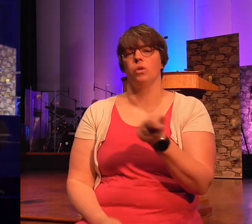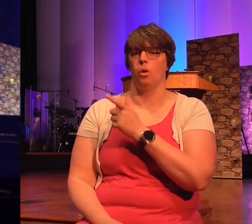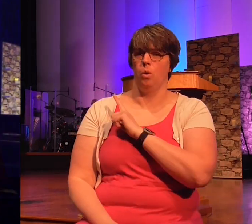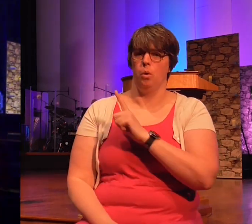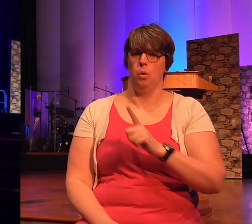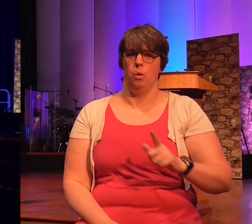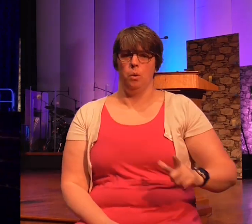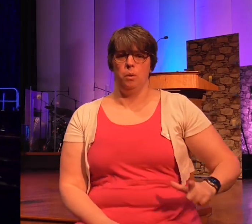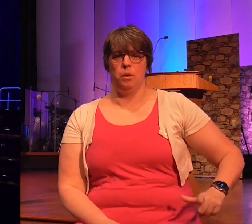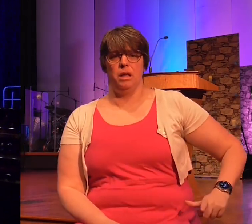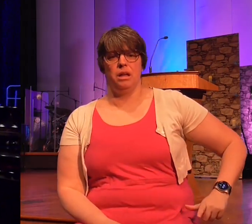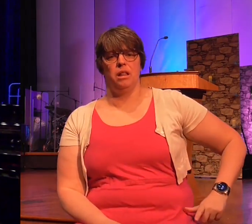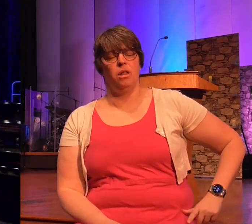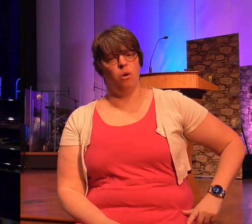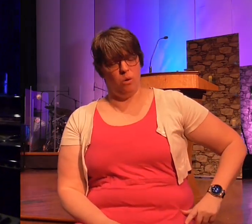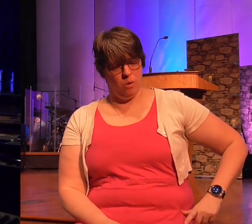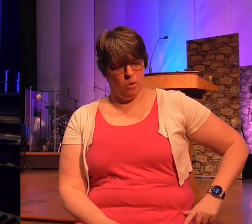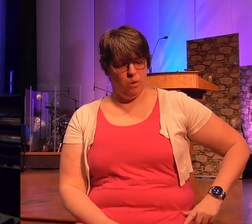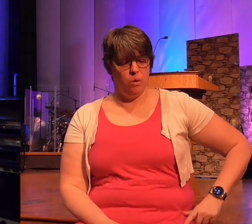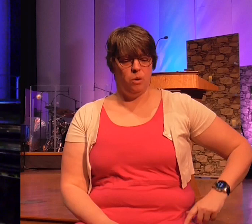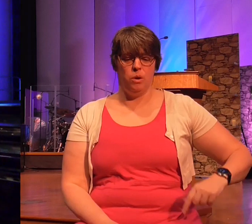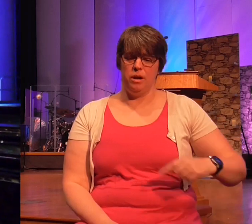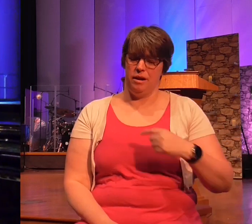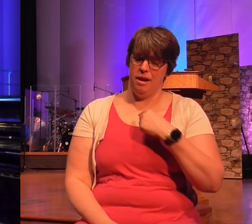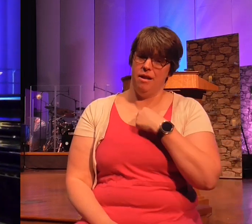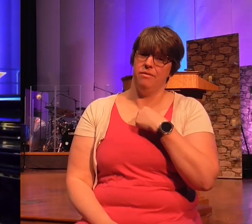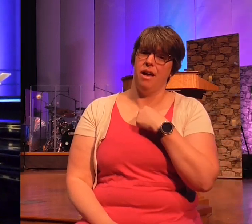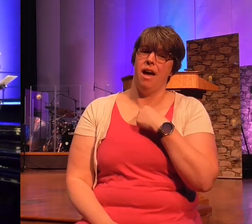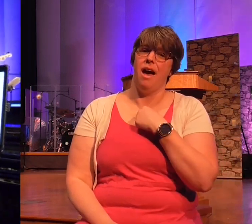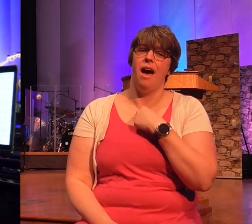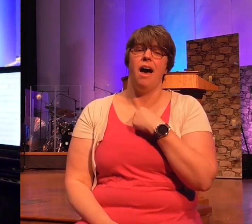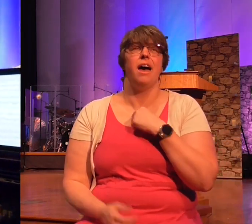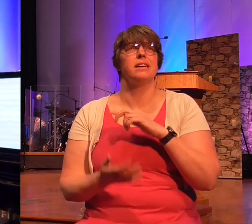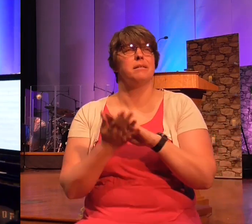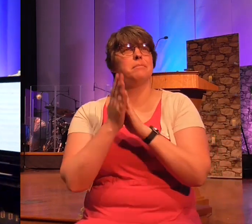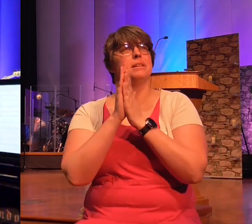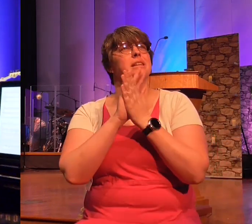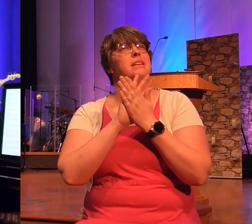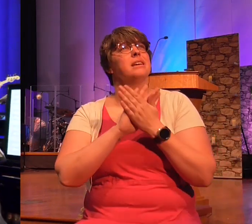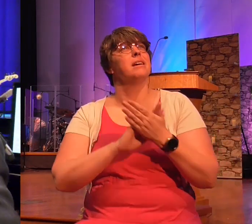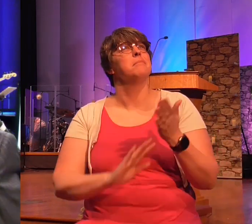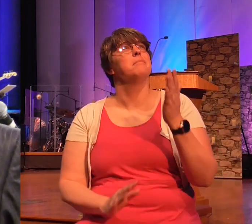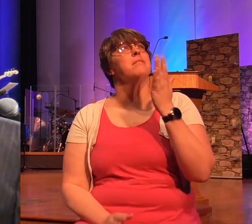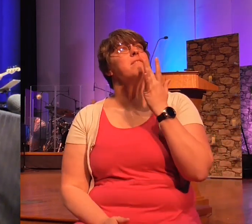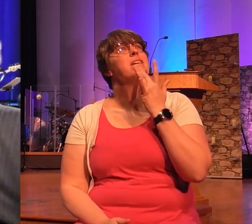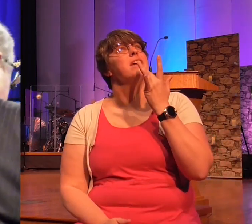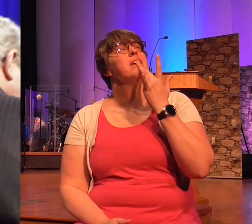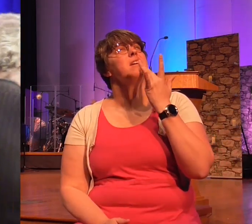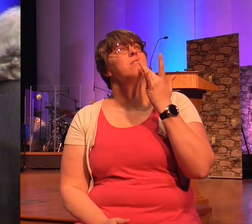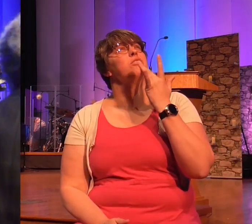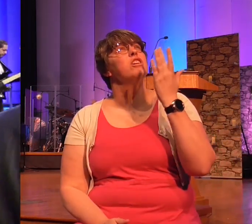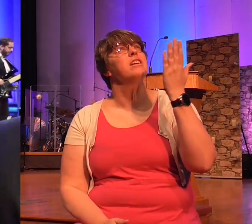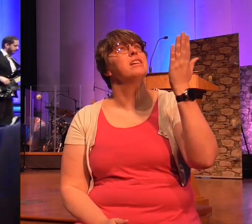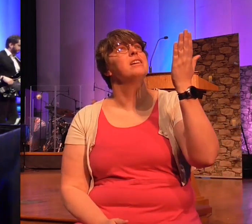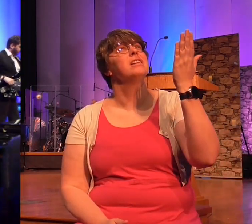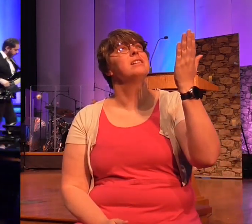Lord, if I find favor in your